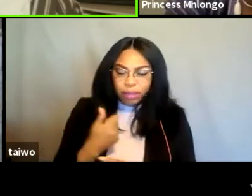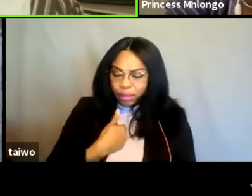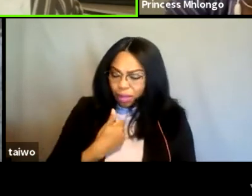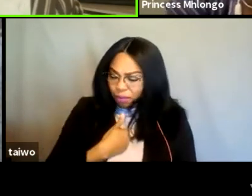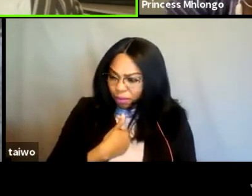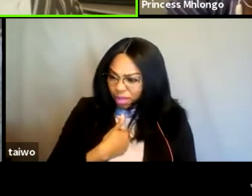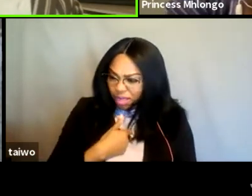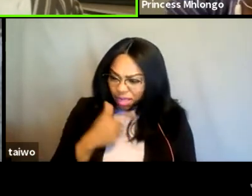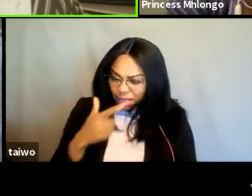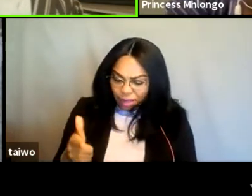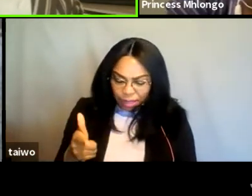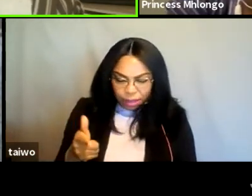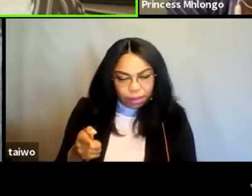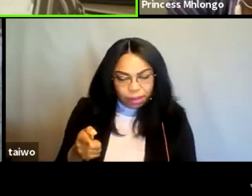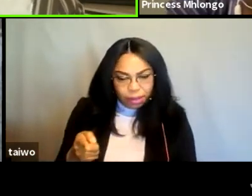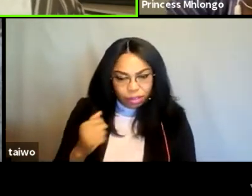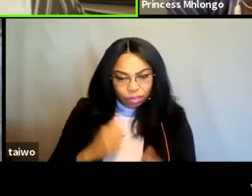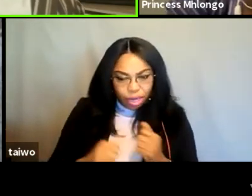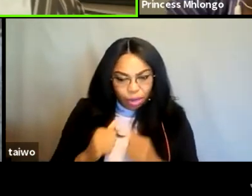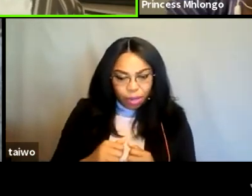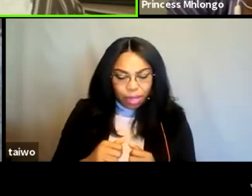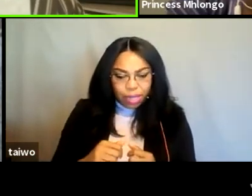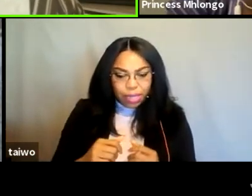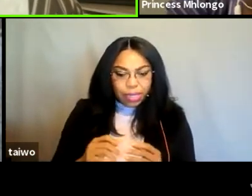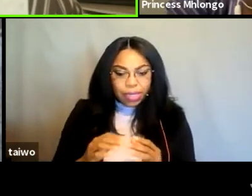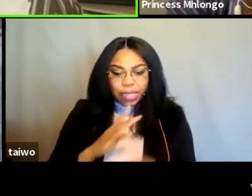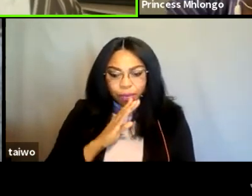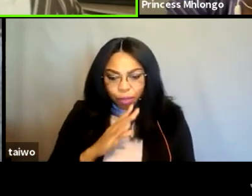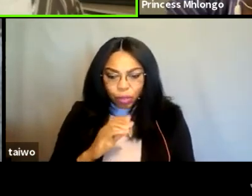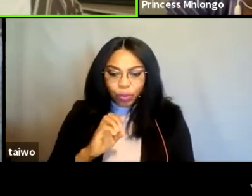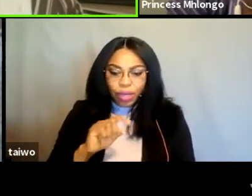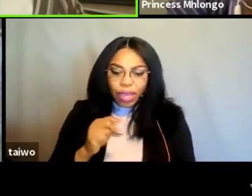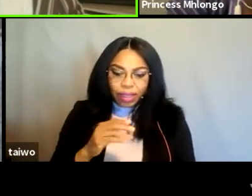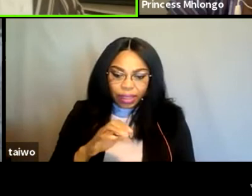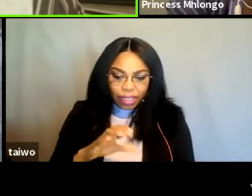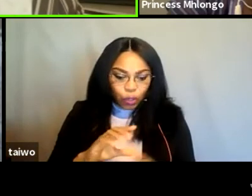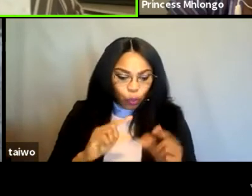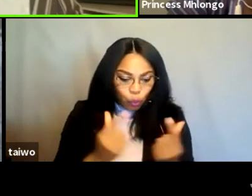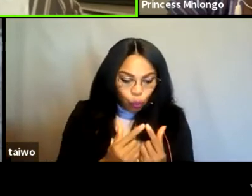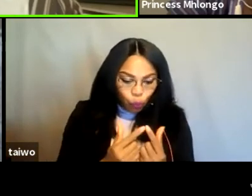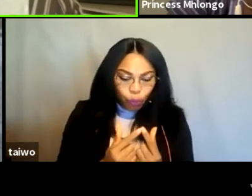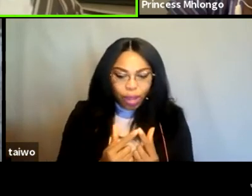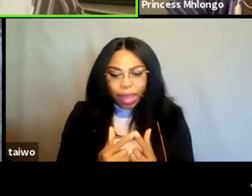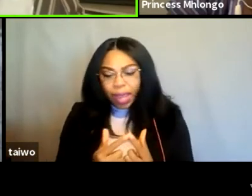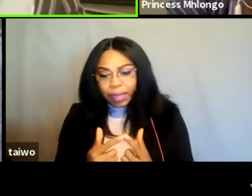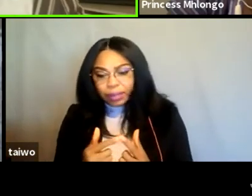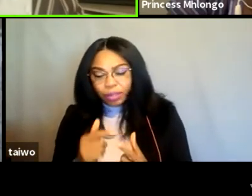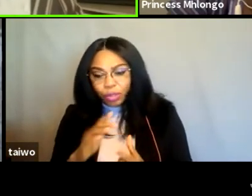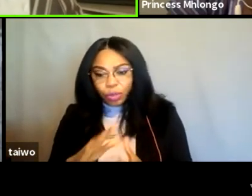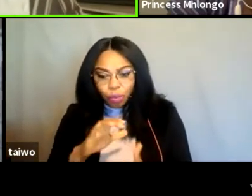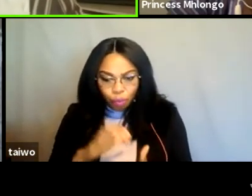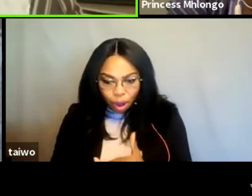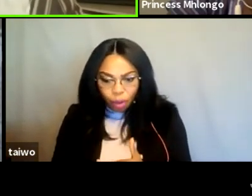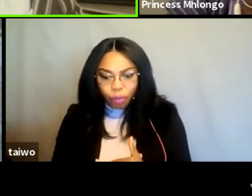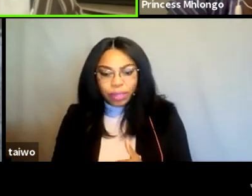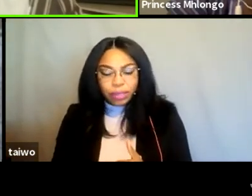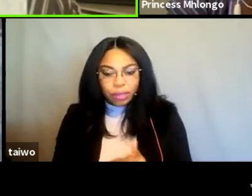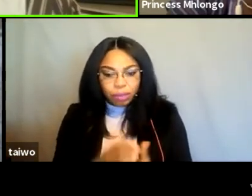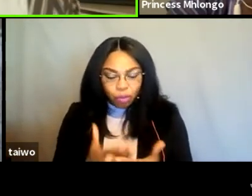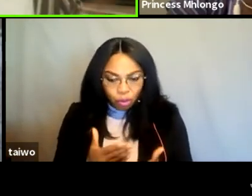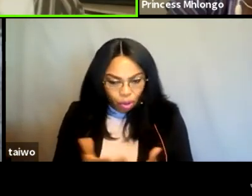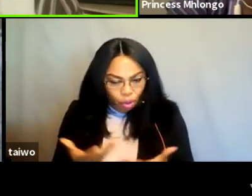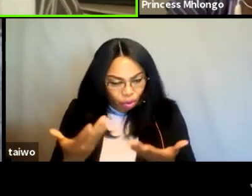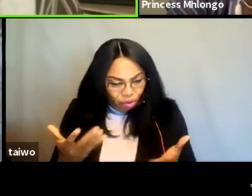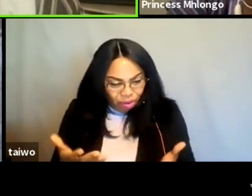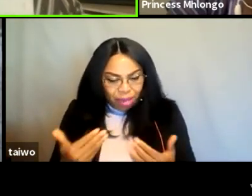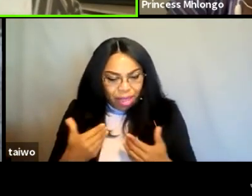to your ethnic group and justifying your interracial marriage, whatever, all those things happened in Setswana. I know because I have the transcripts